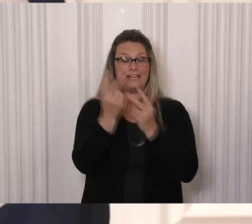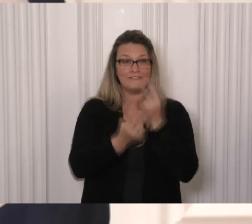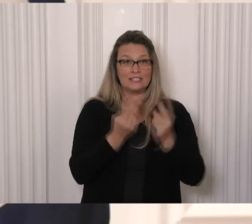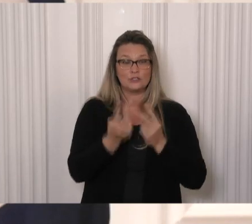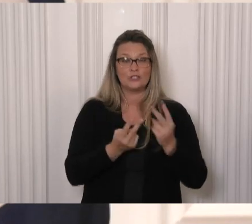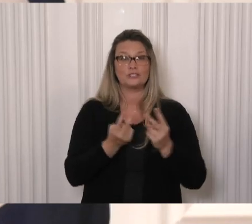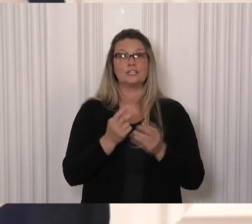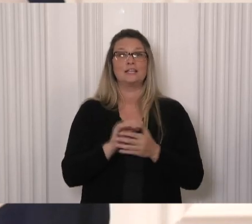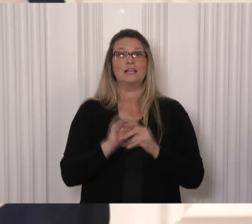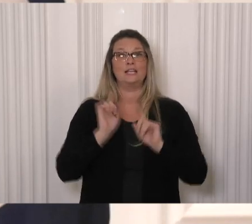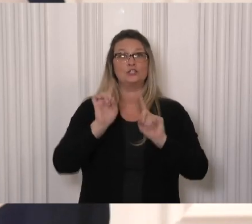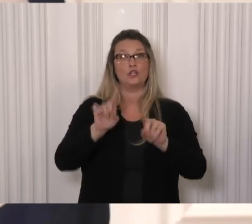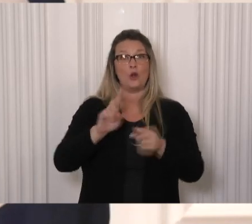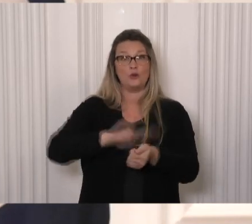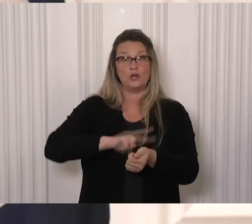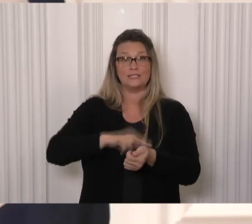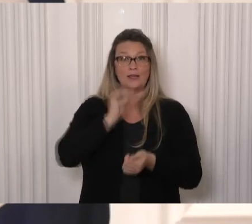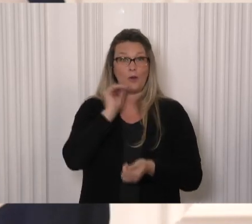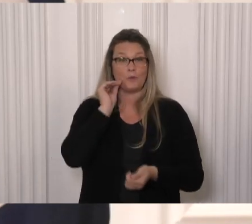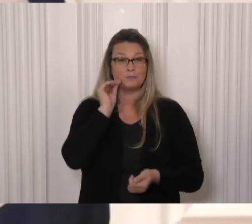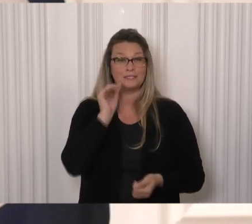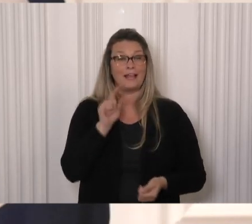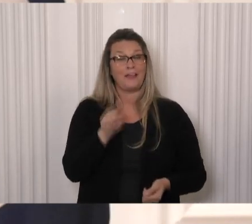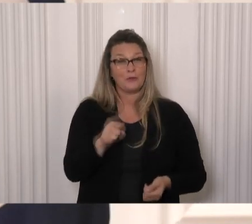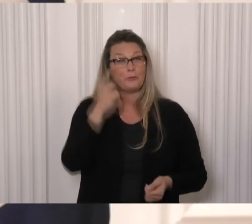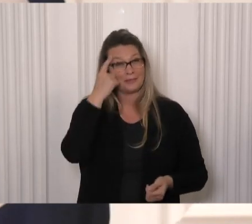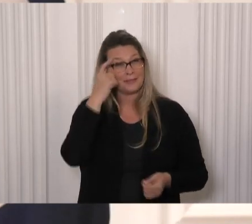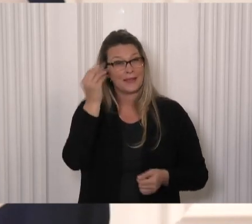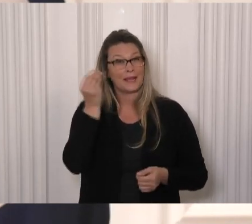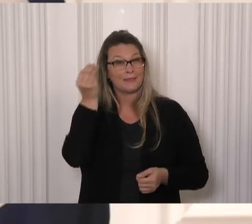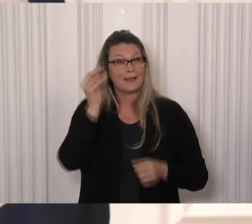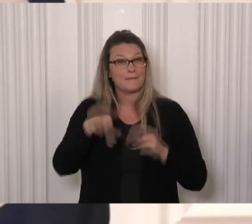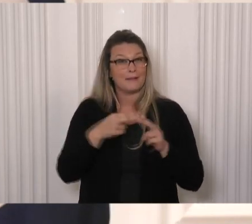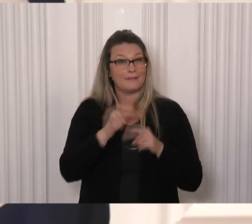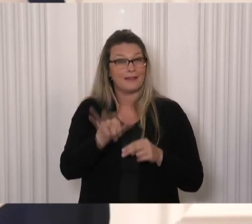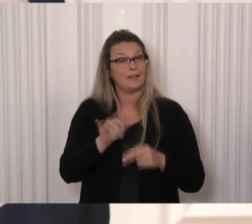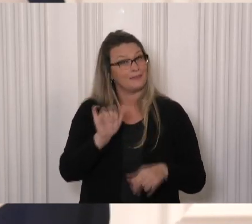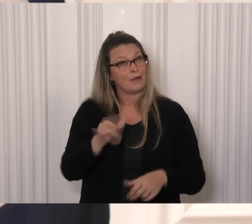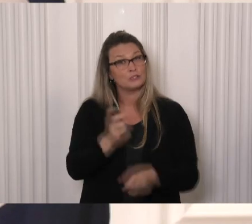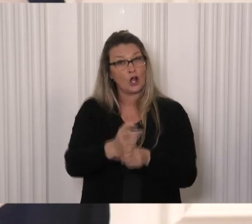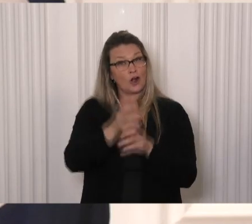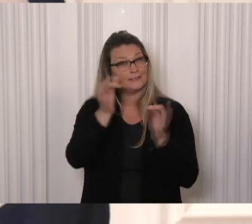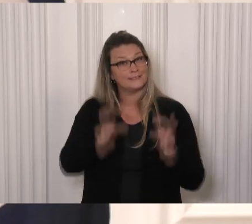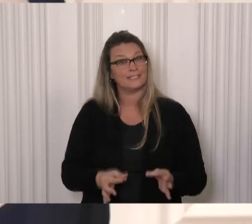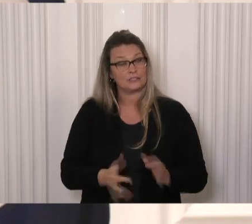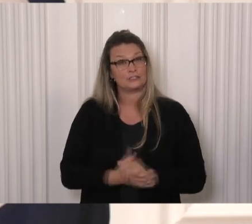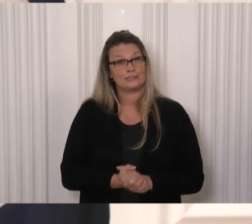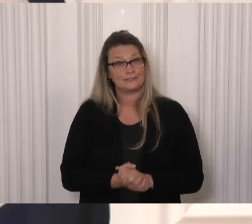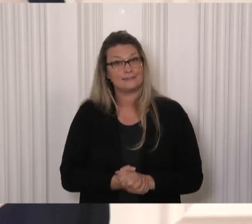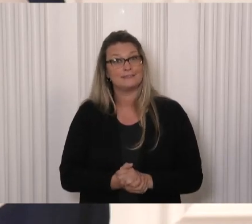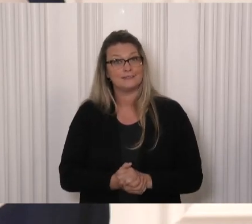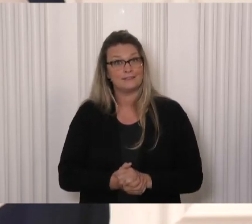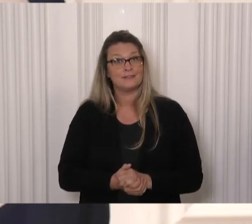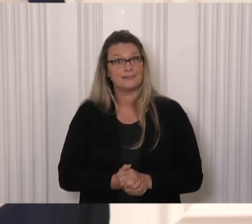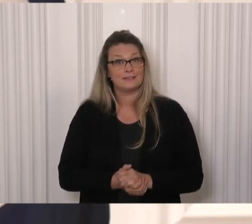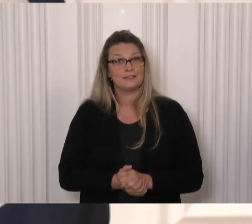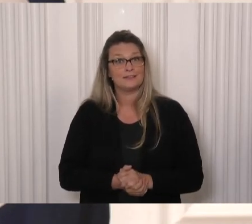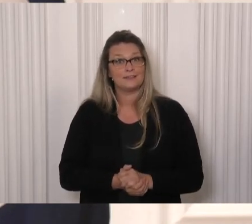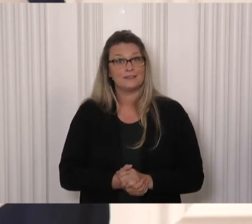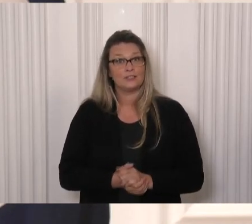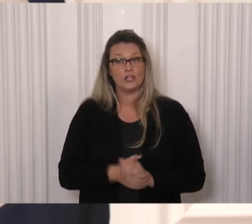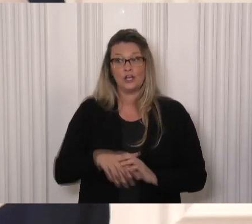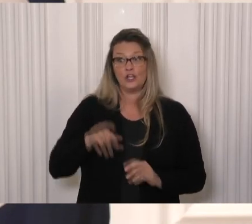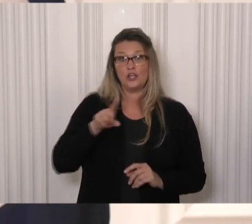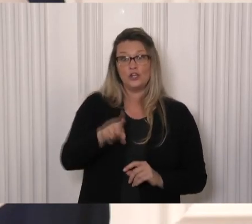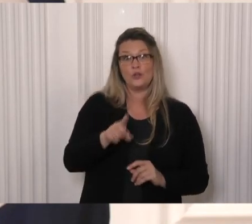visitors to come to our nursing homes. Now, you just think of how difficult that was. We're basically going to say to us,